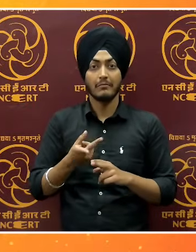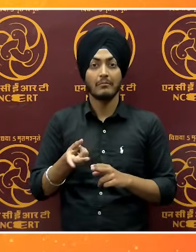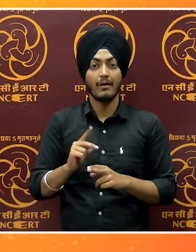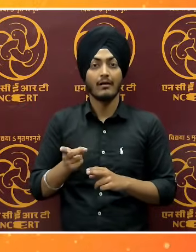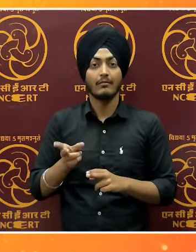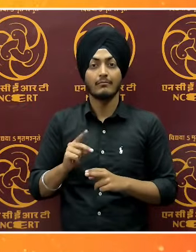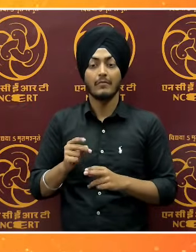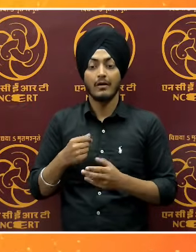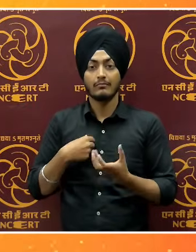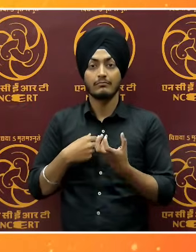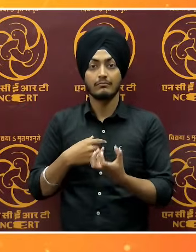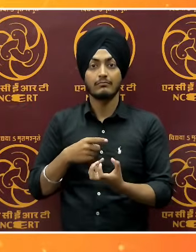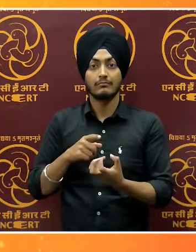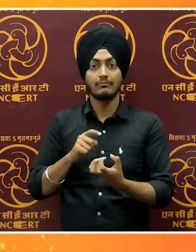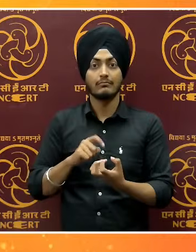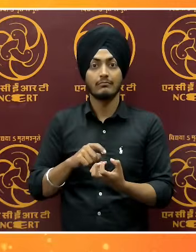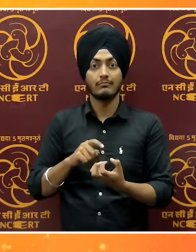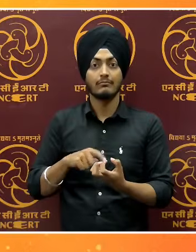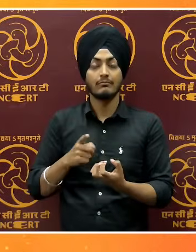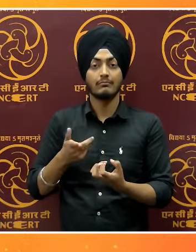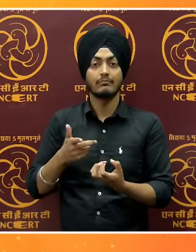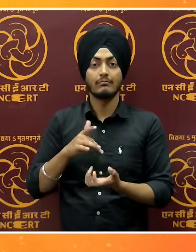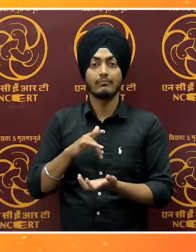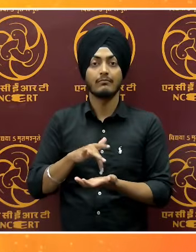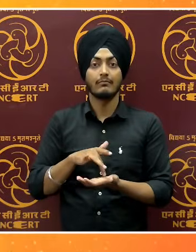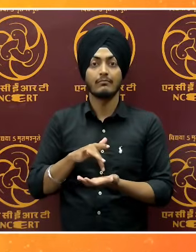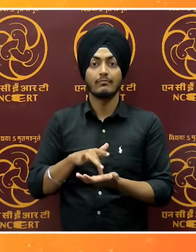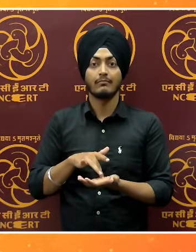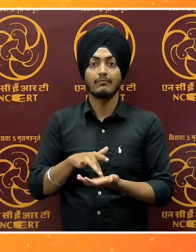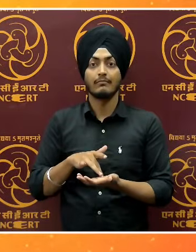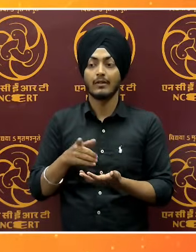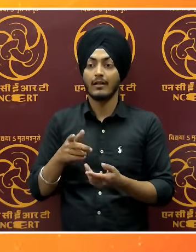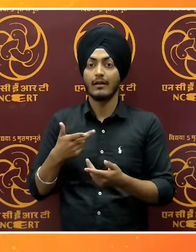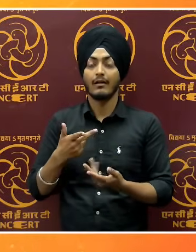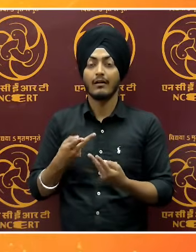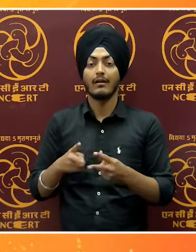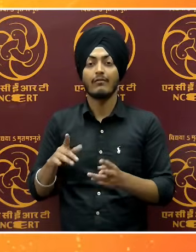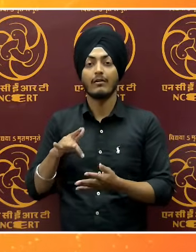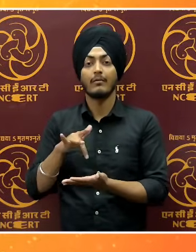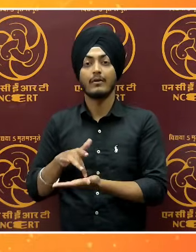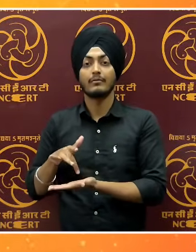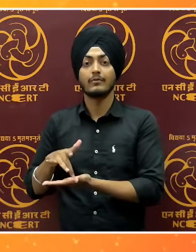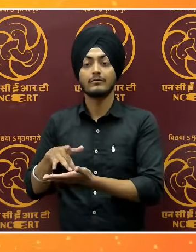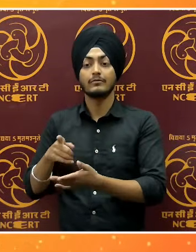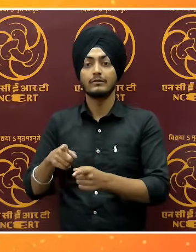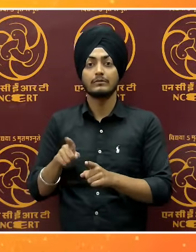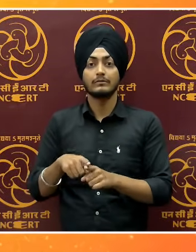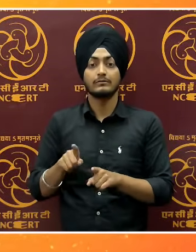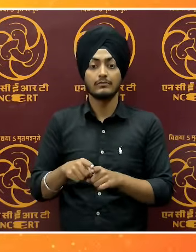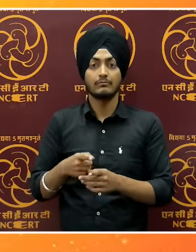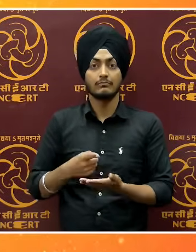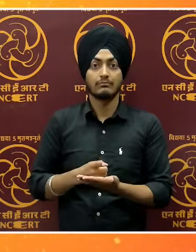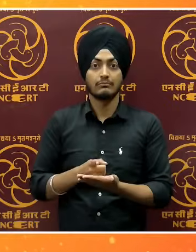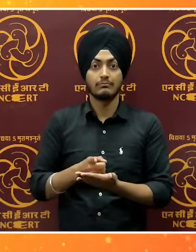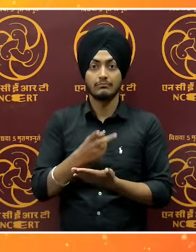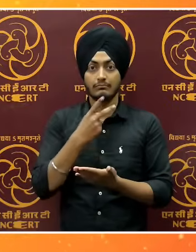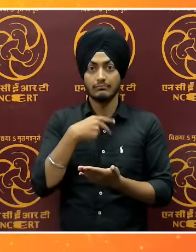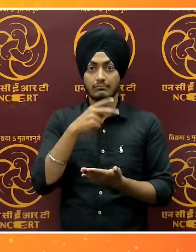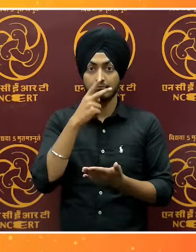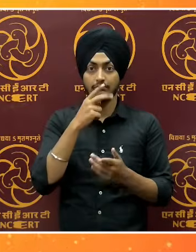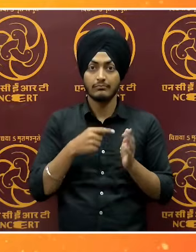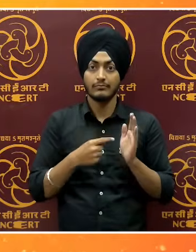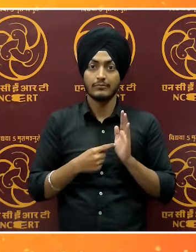repeatedly place the compass box in different places, you will get a pattern like this.